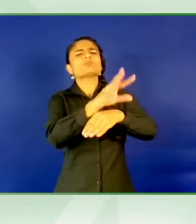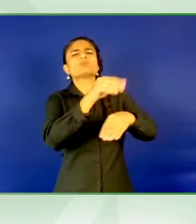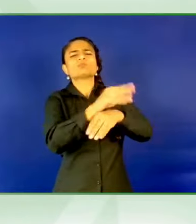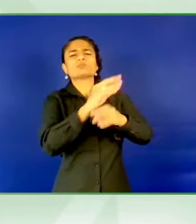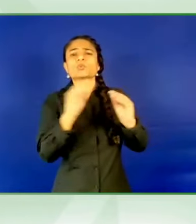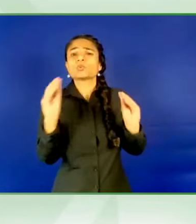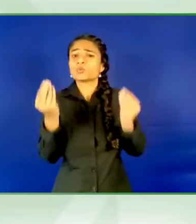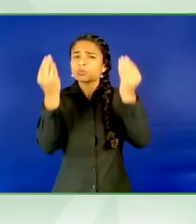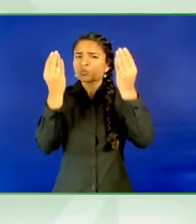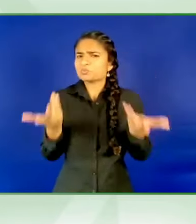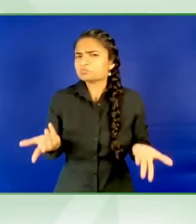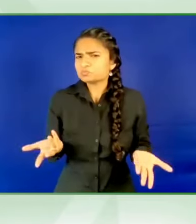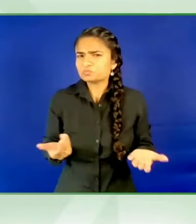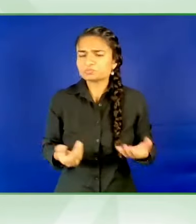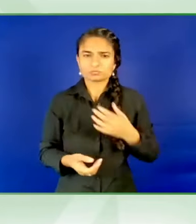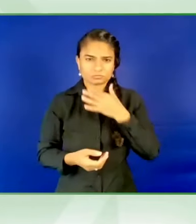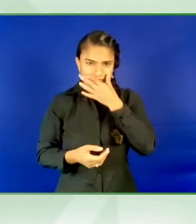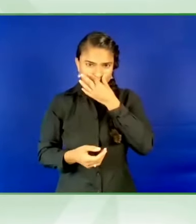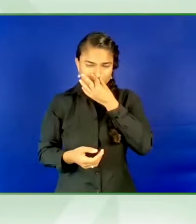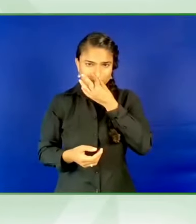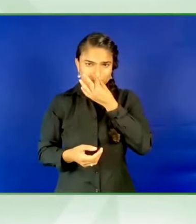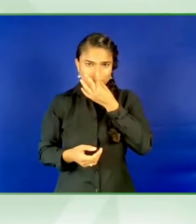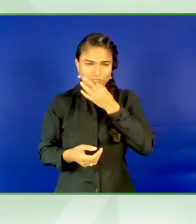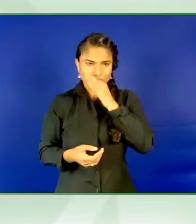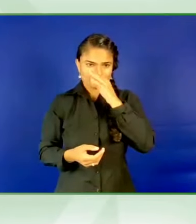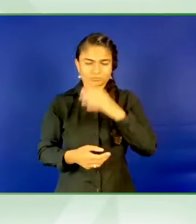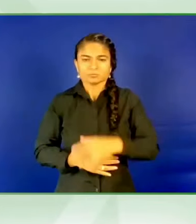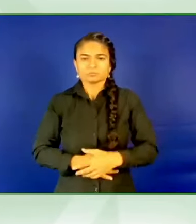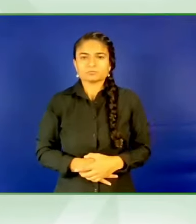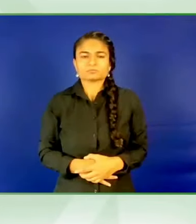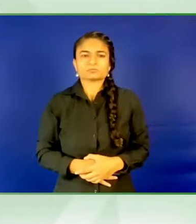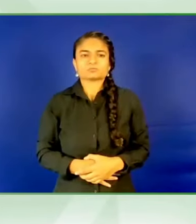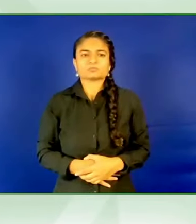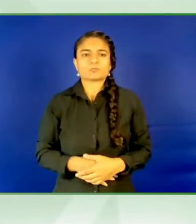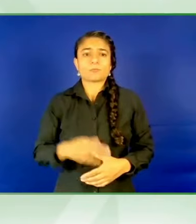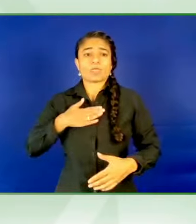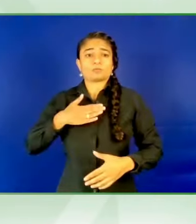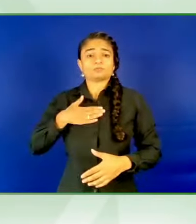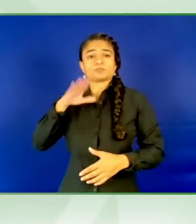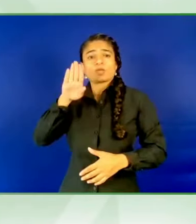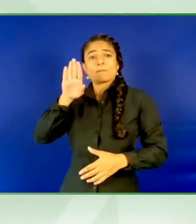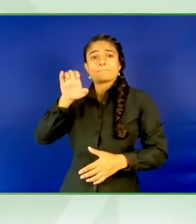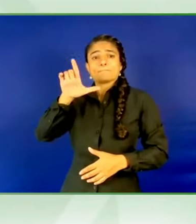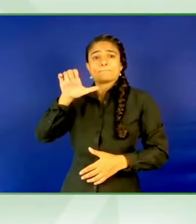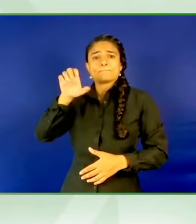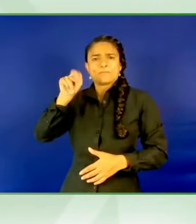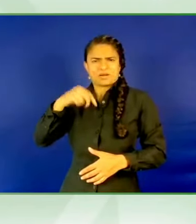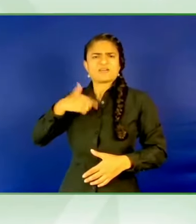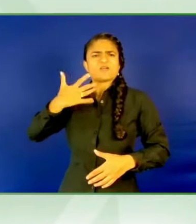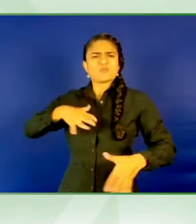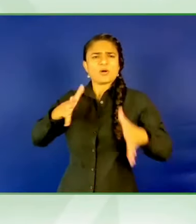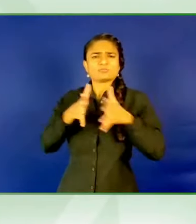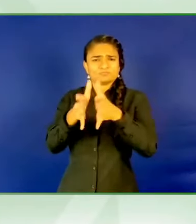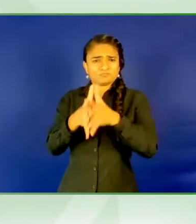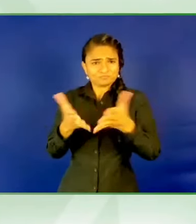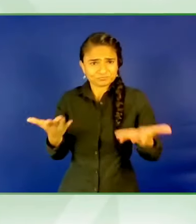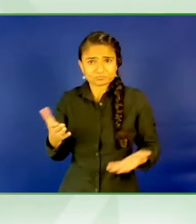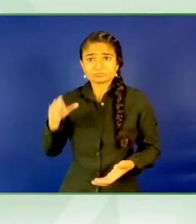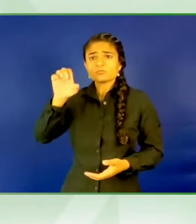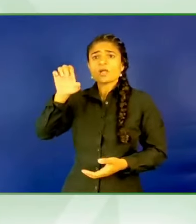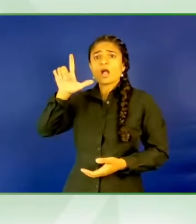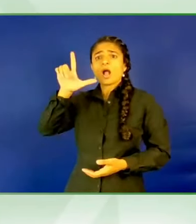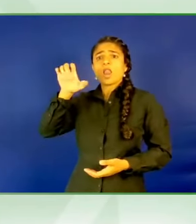home, from the core of home. So accessibility is a human right. The convention is a